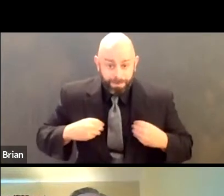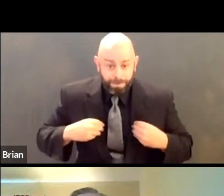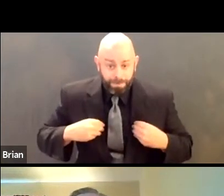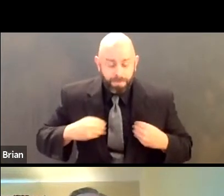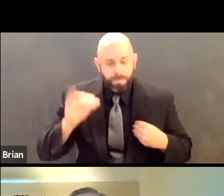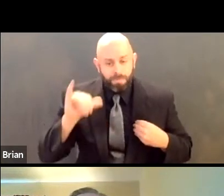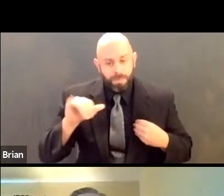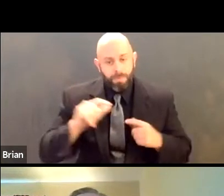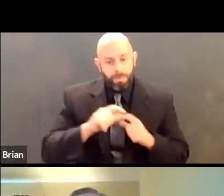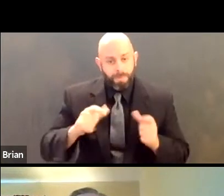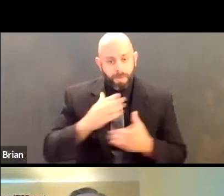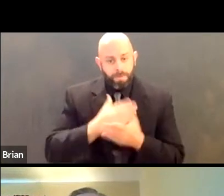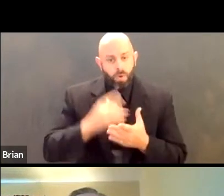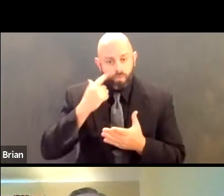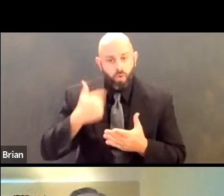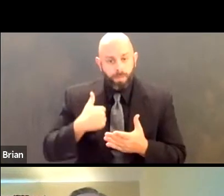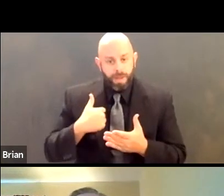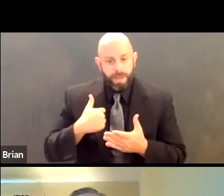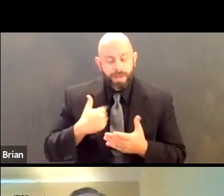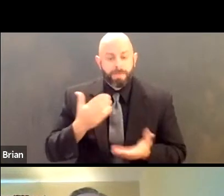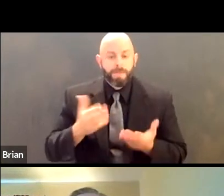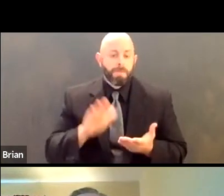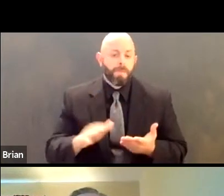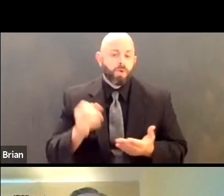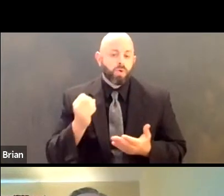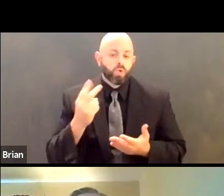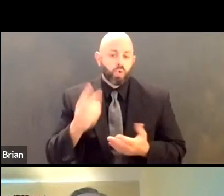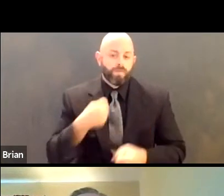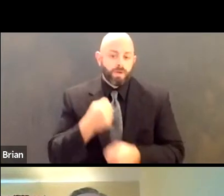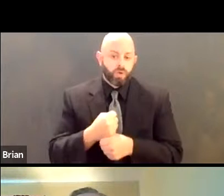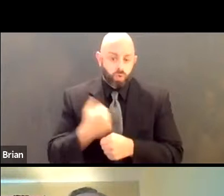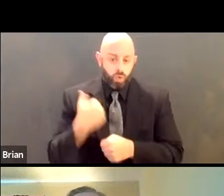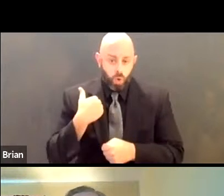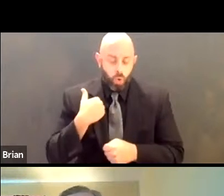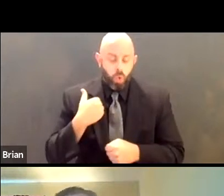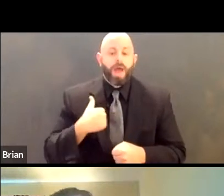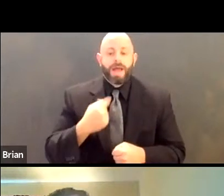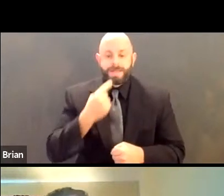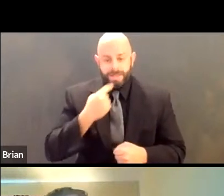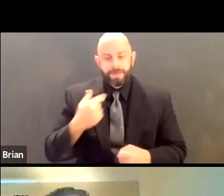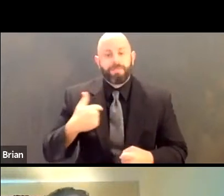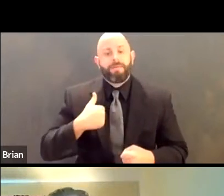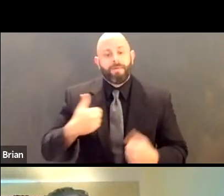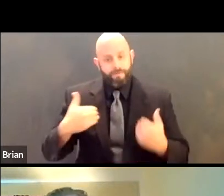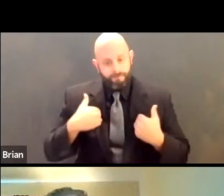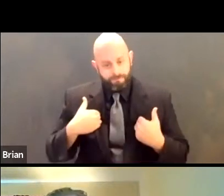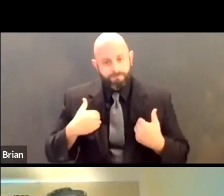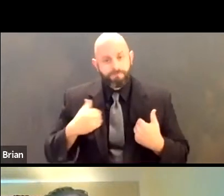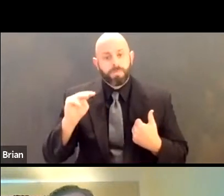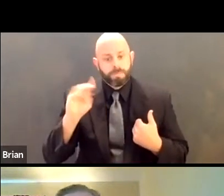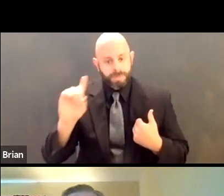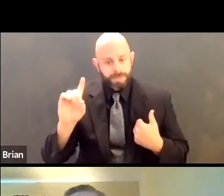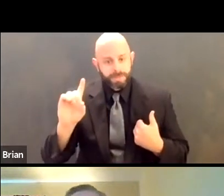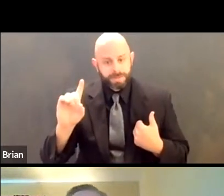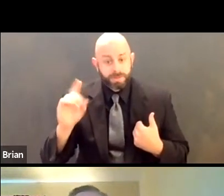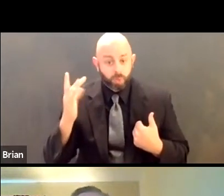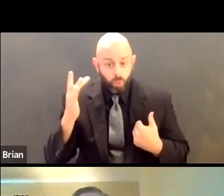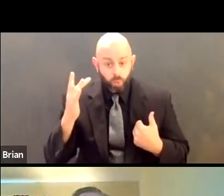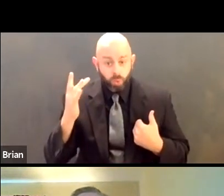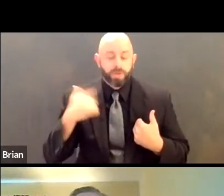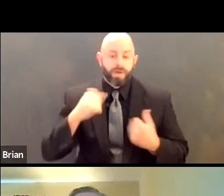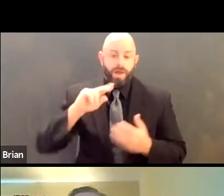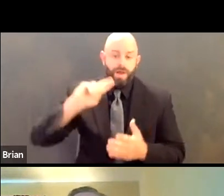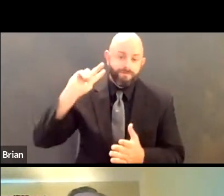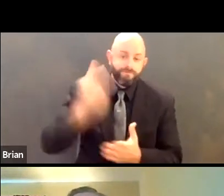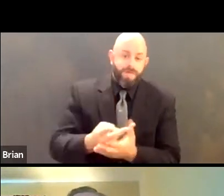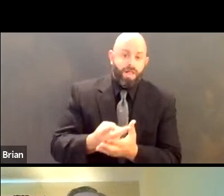it was only maybe about 12 years ago that I actually came to terms with that after a very, very bad fall, and I was no